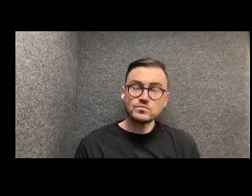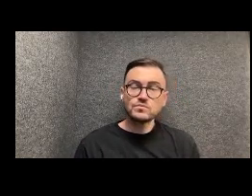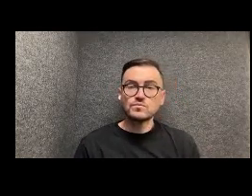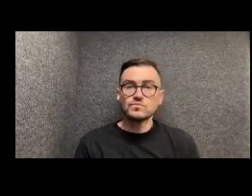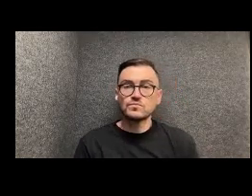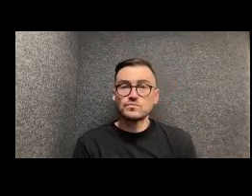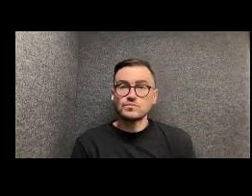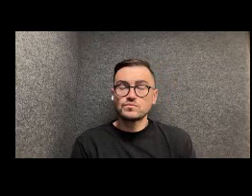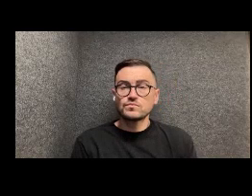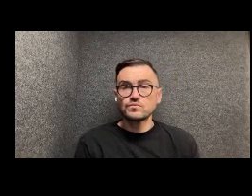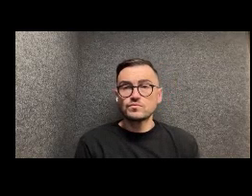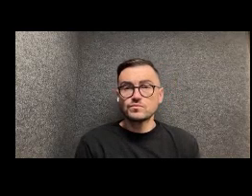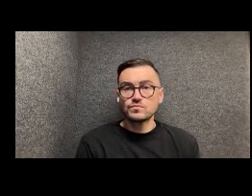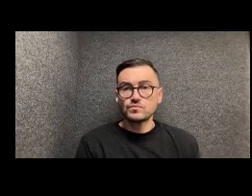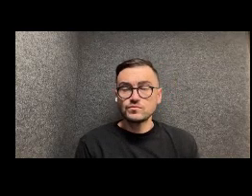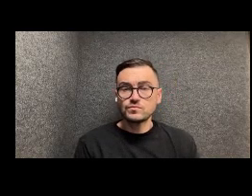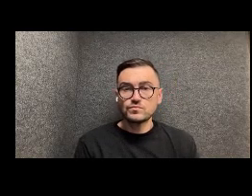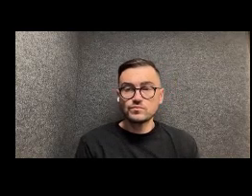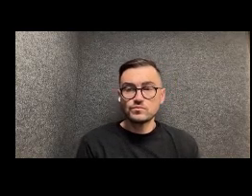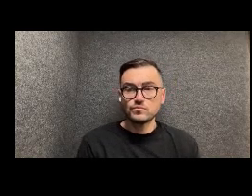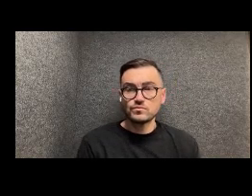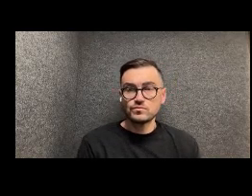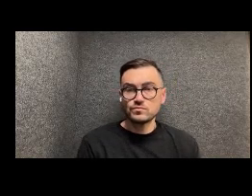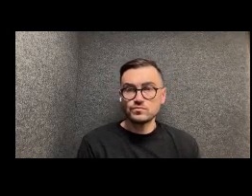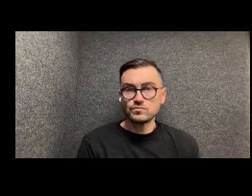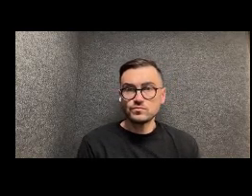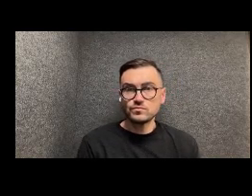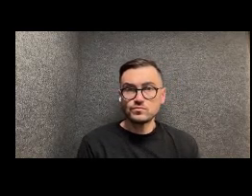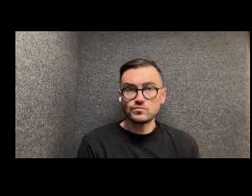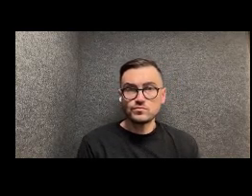is no basis to add such a provision in the final rule.